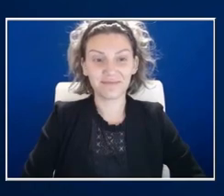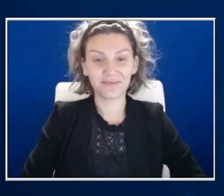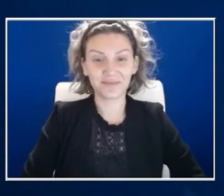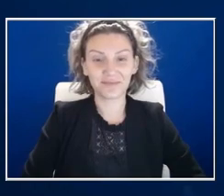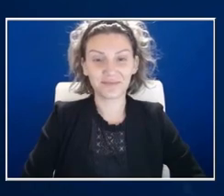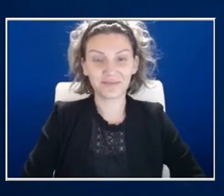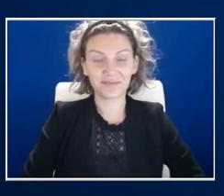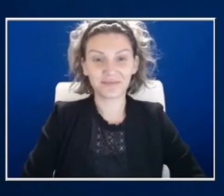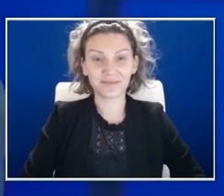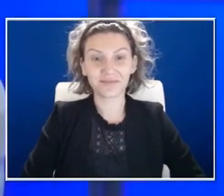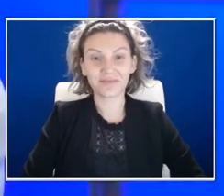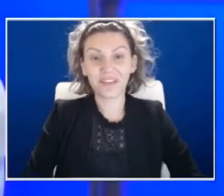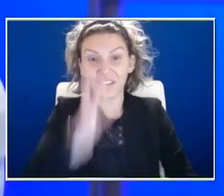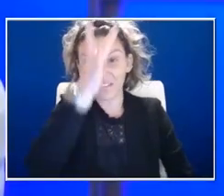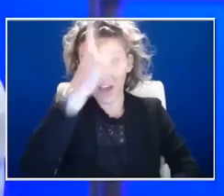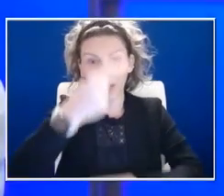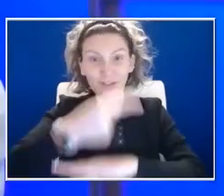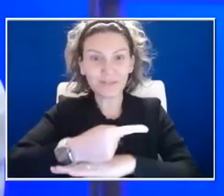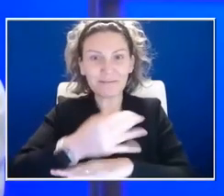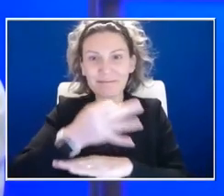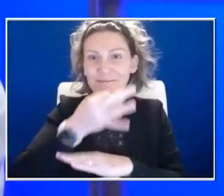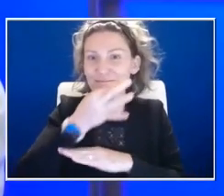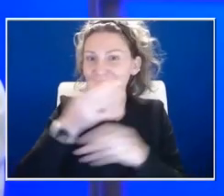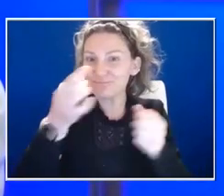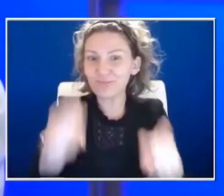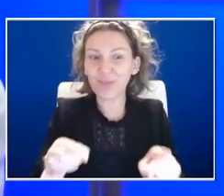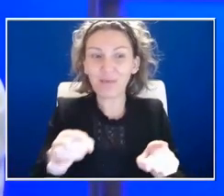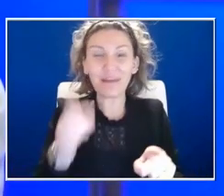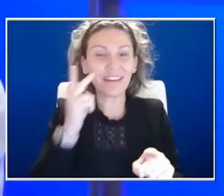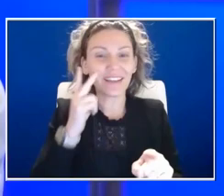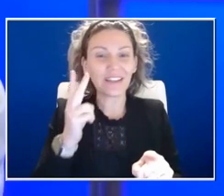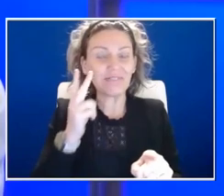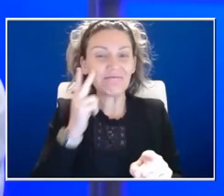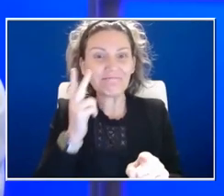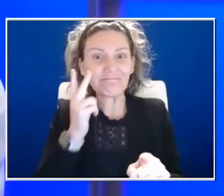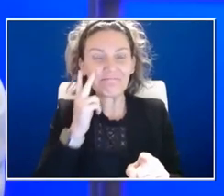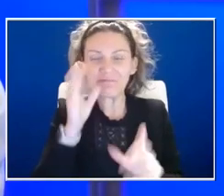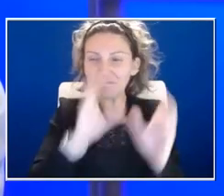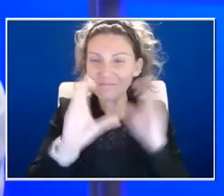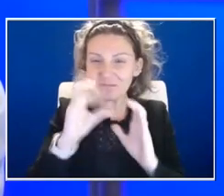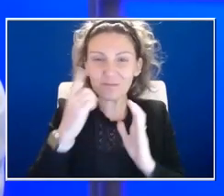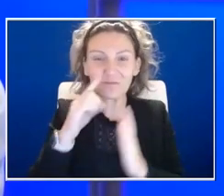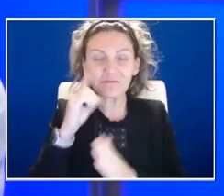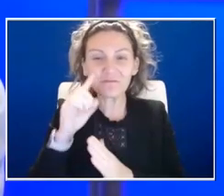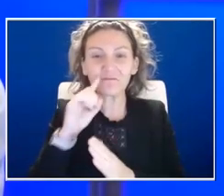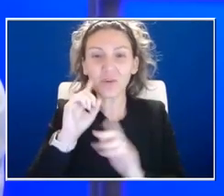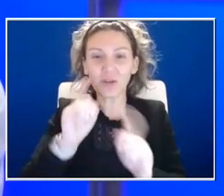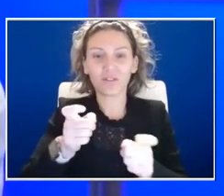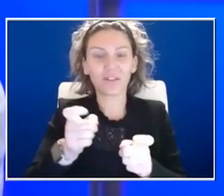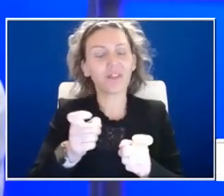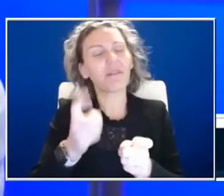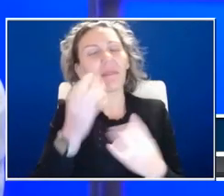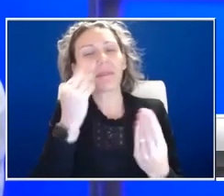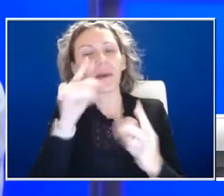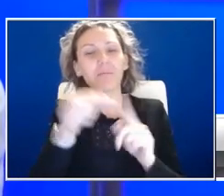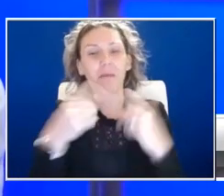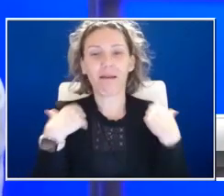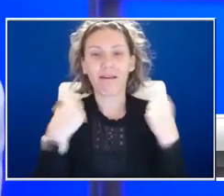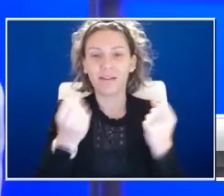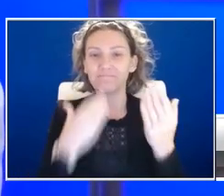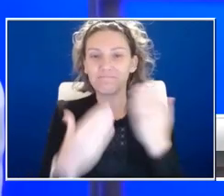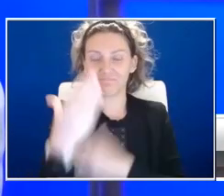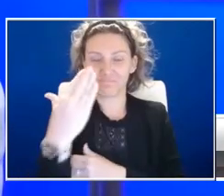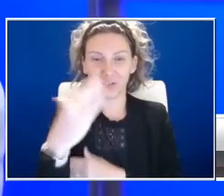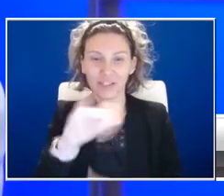Day is just days away, and if you're looking for a gift, consider the gift of health. Good morning, I'm Jessica Lovell, and welcome to the Morning